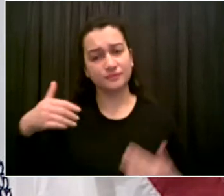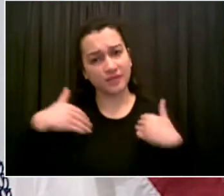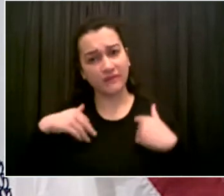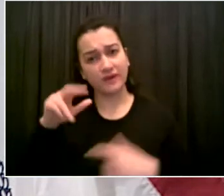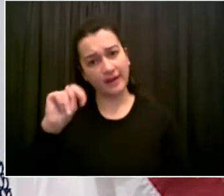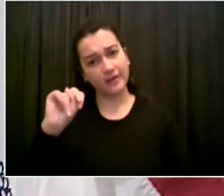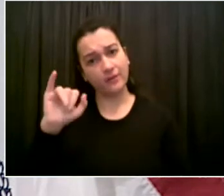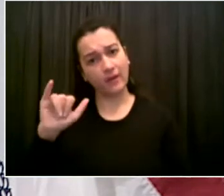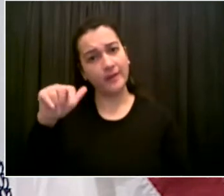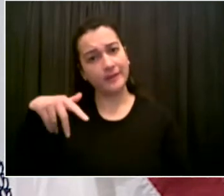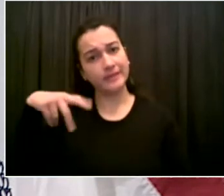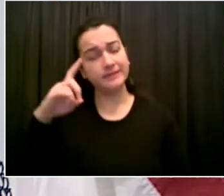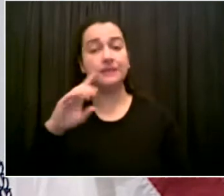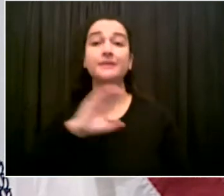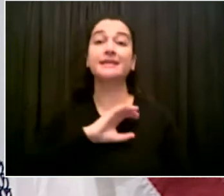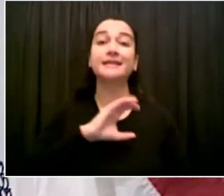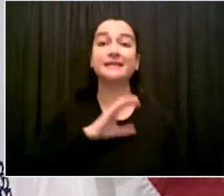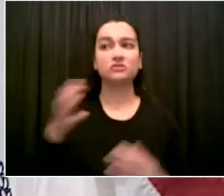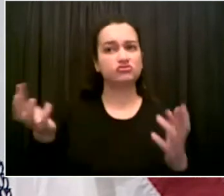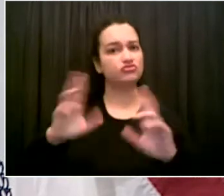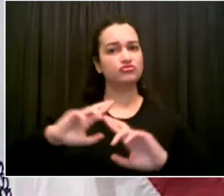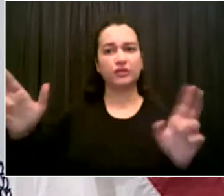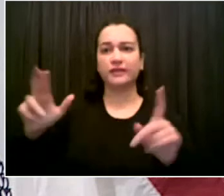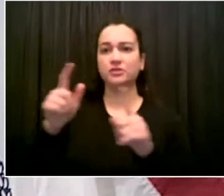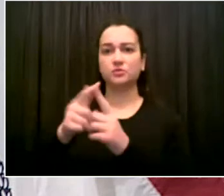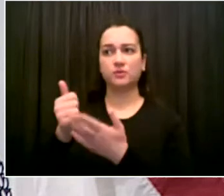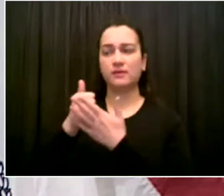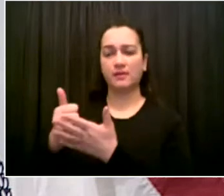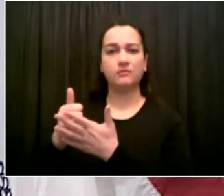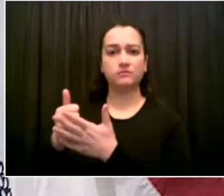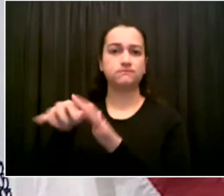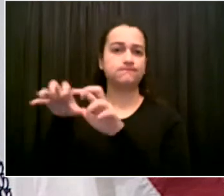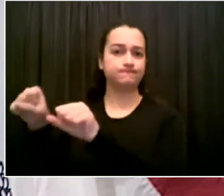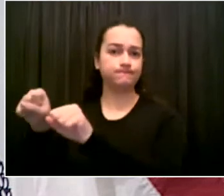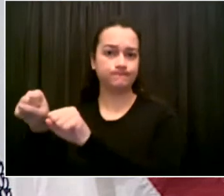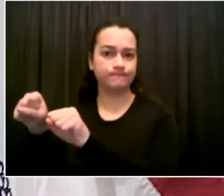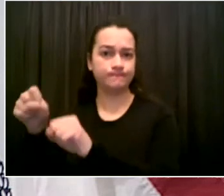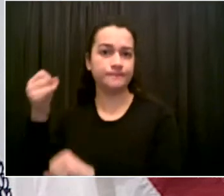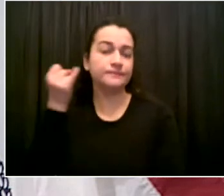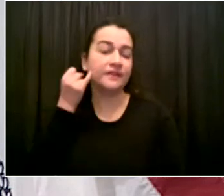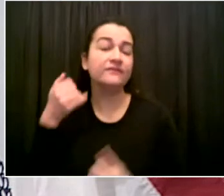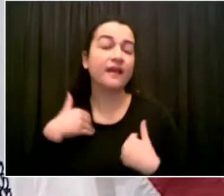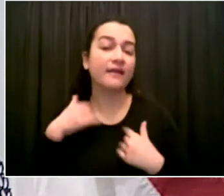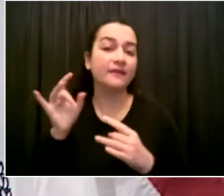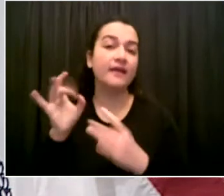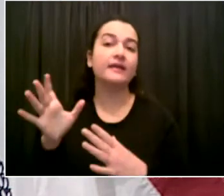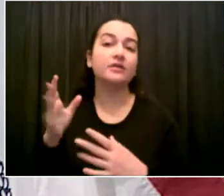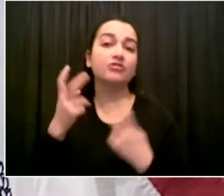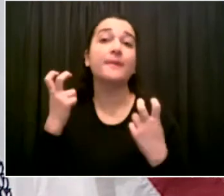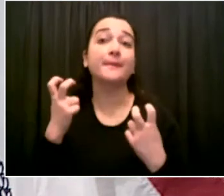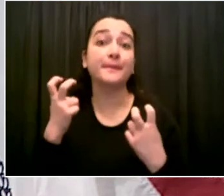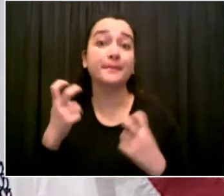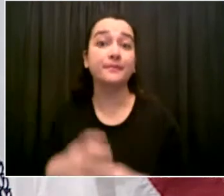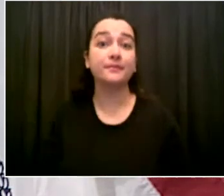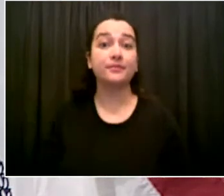Now, talk about standing by each other and the incredible work the NYPD does to protect